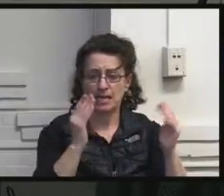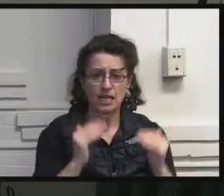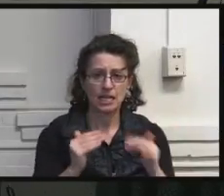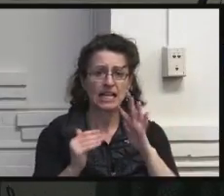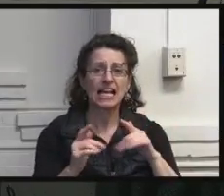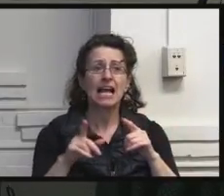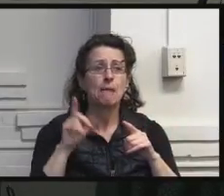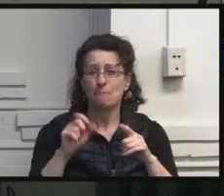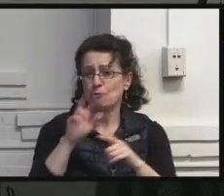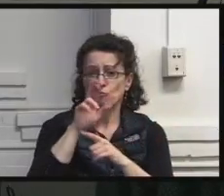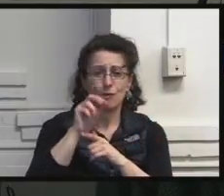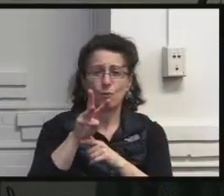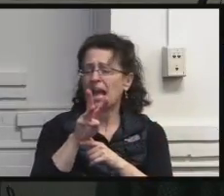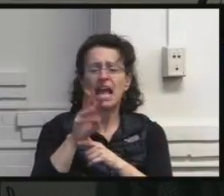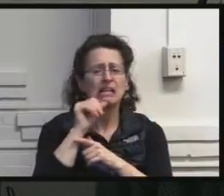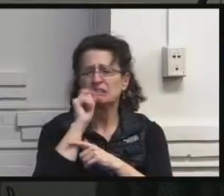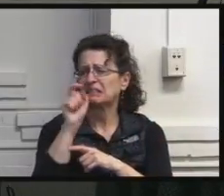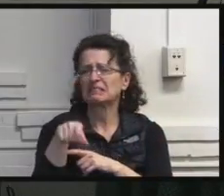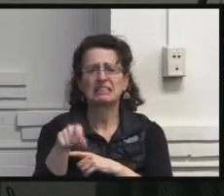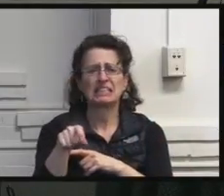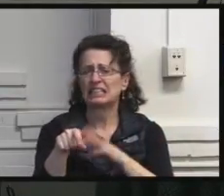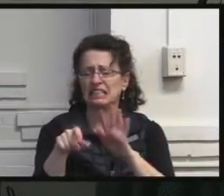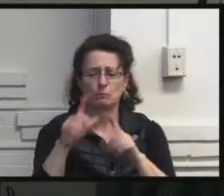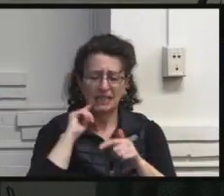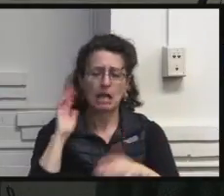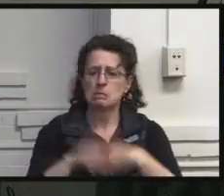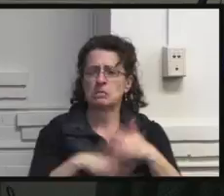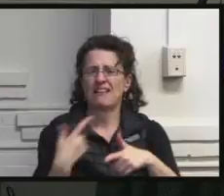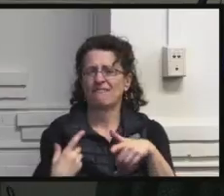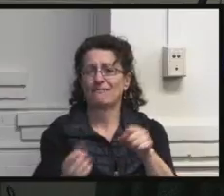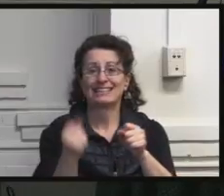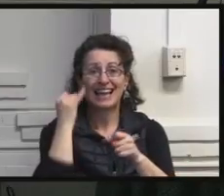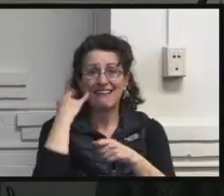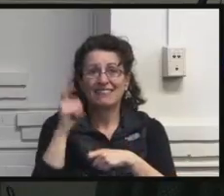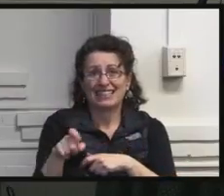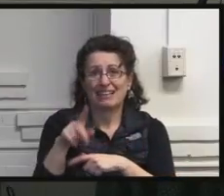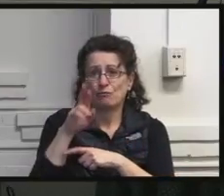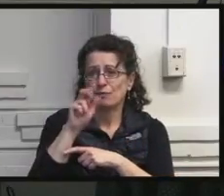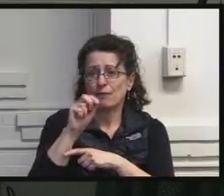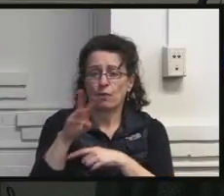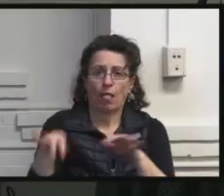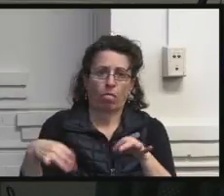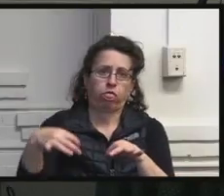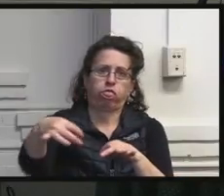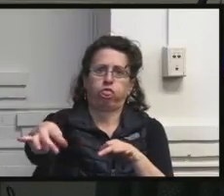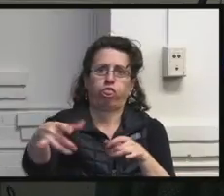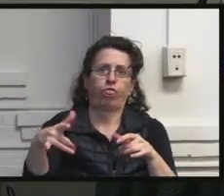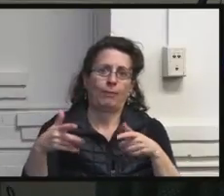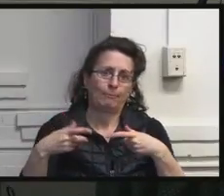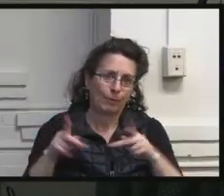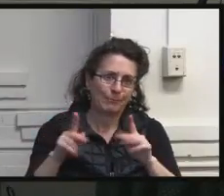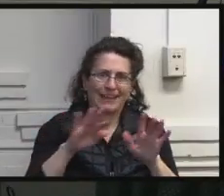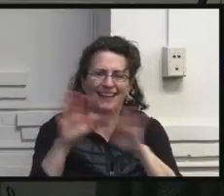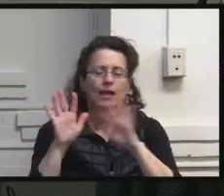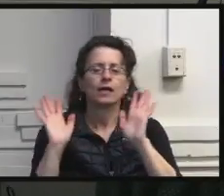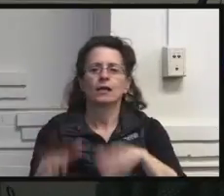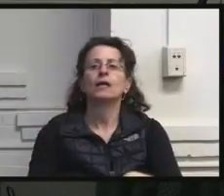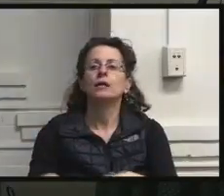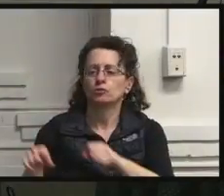Again, that allows us to expedite that project delivery and get it through faster. And again, this is a bridge that really needs a brand new bridge deck. There's no question about